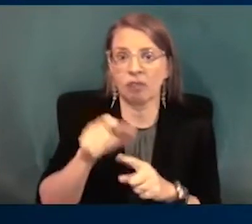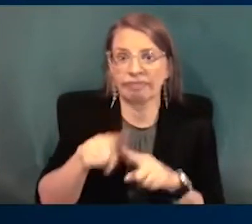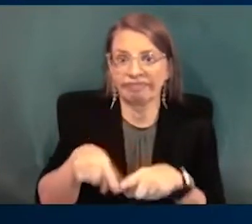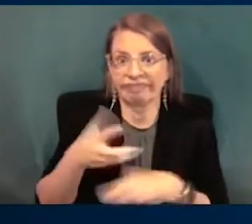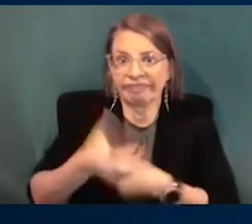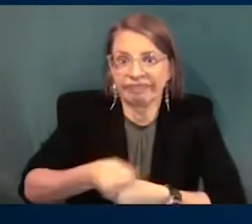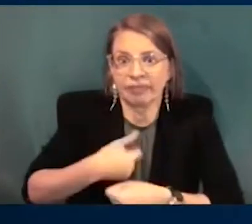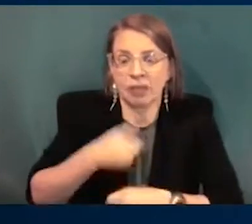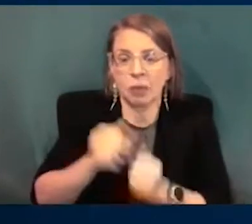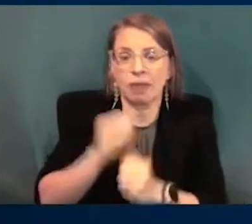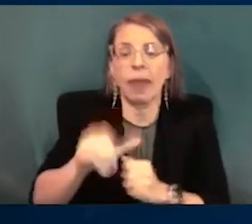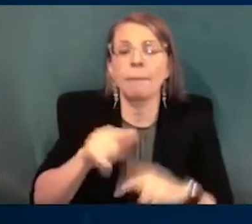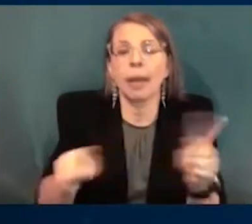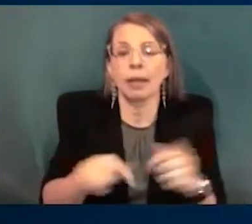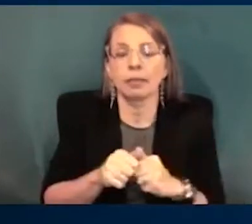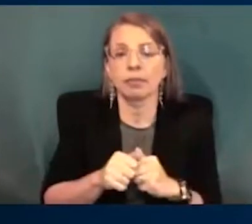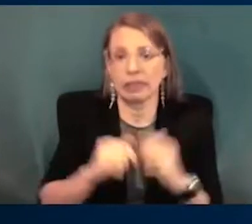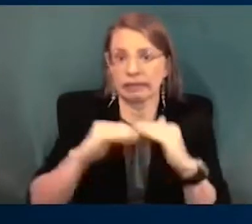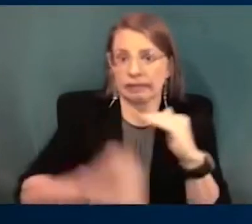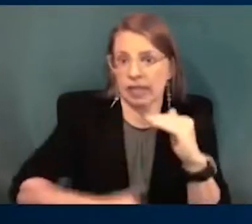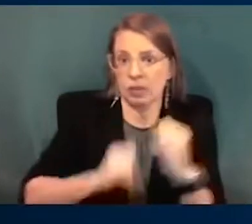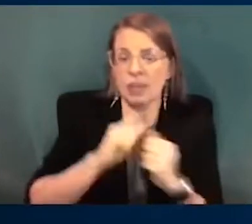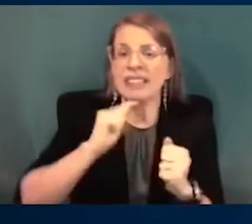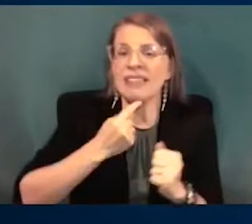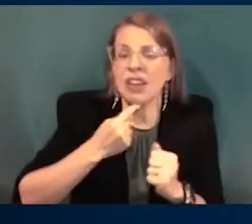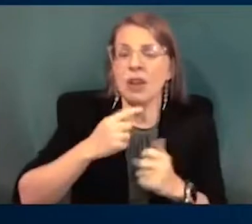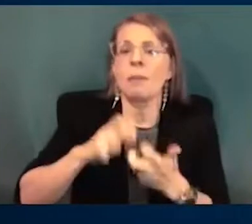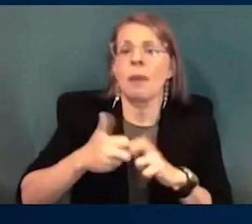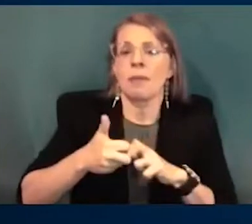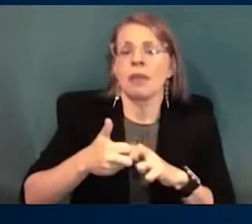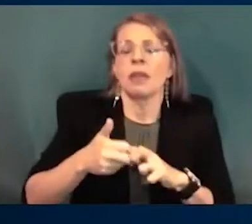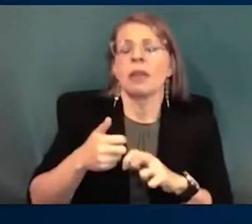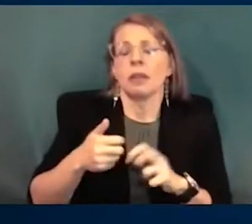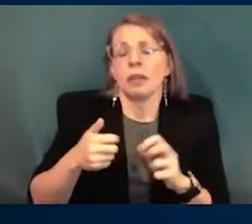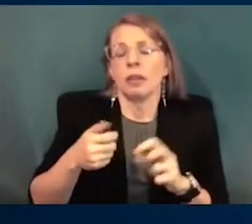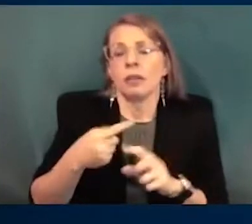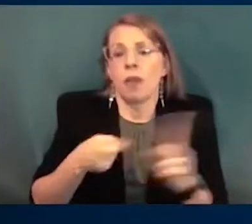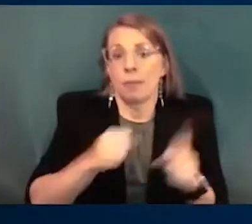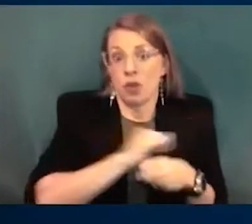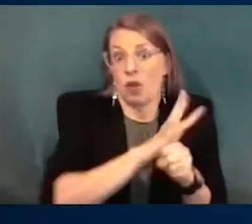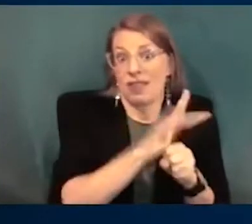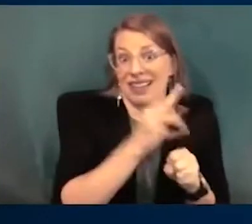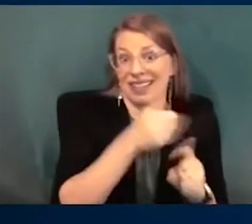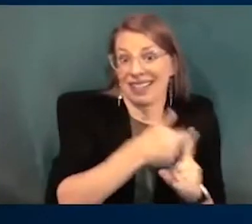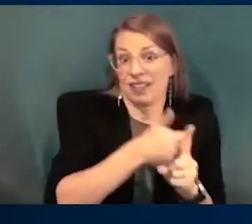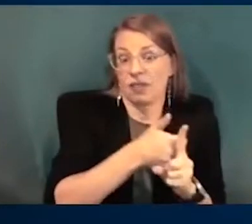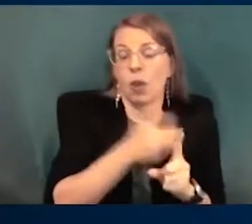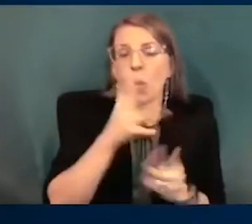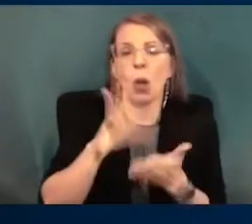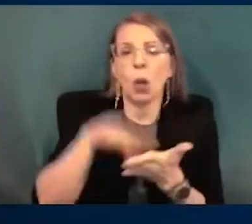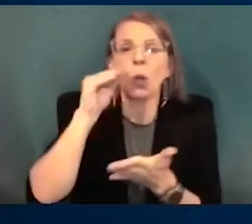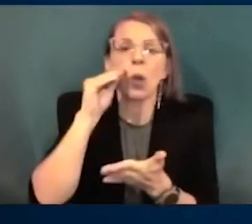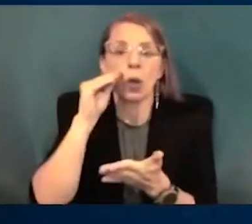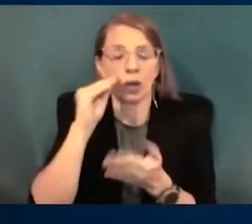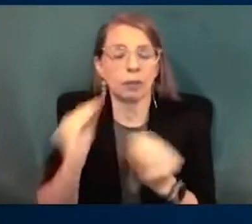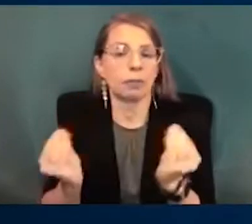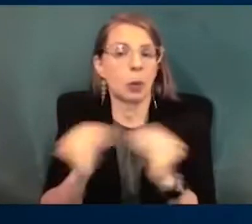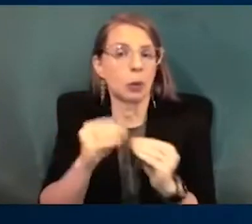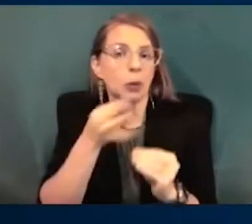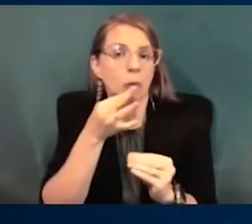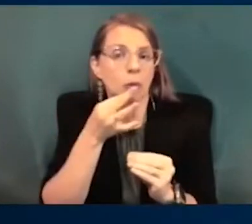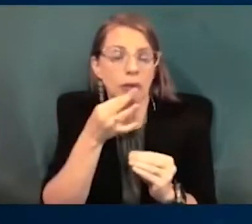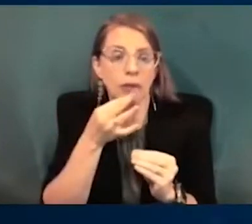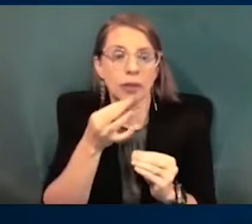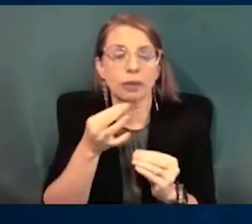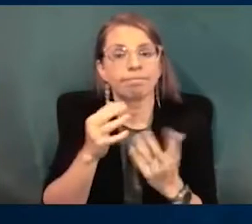than having severe problems from COVID-19. And certainly, as we'll learn in just a few minutes, far less devastating than long-haul syndrome, which